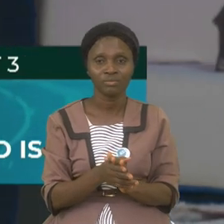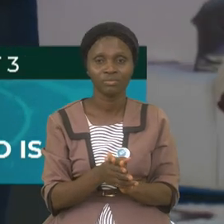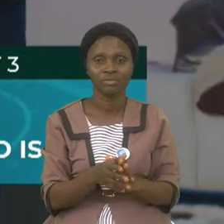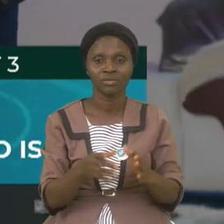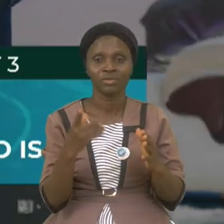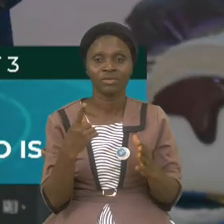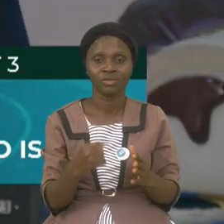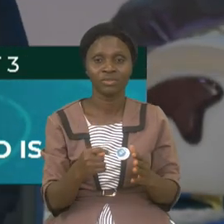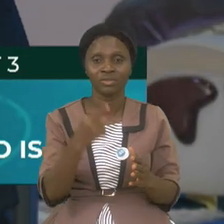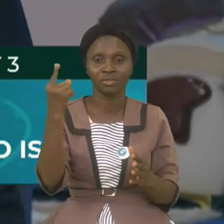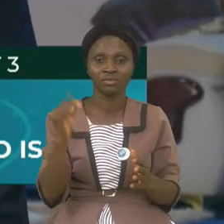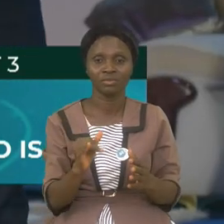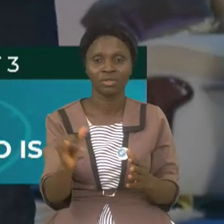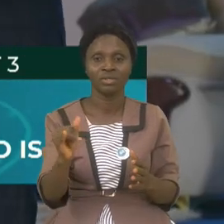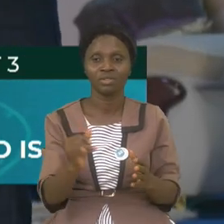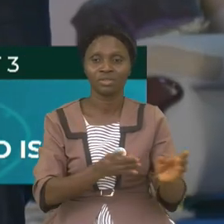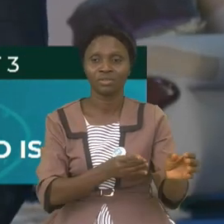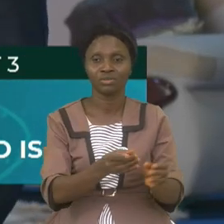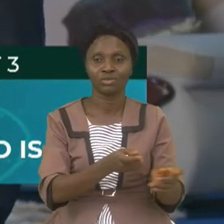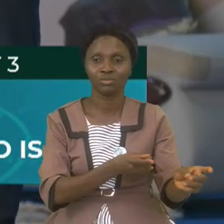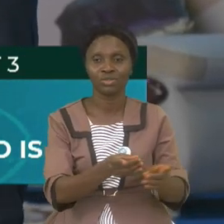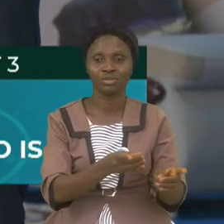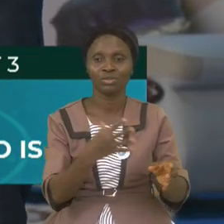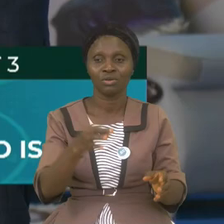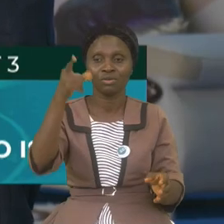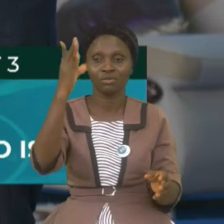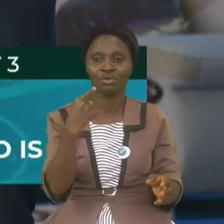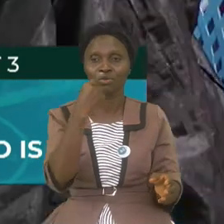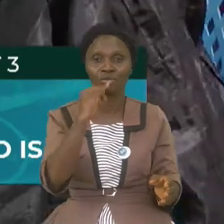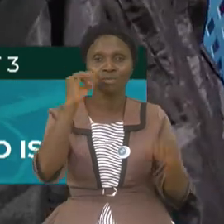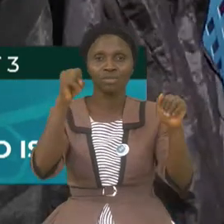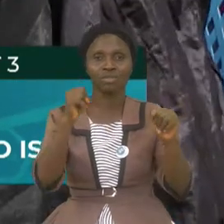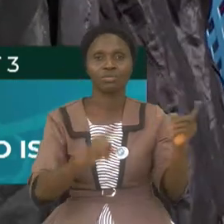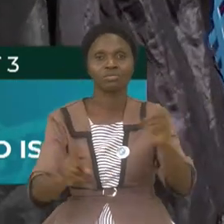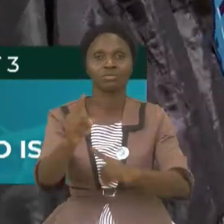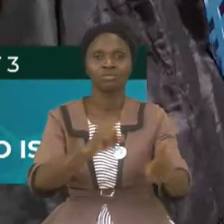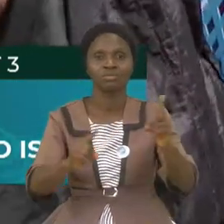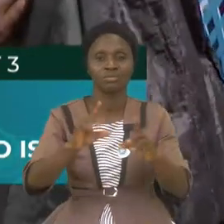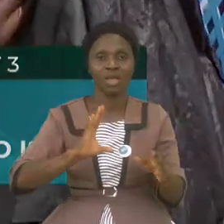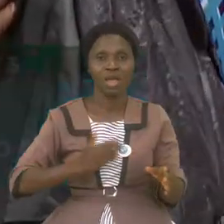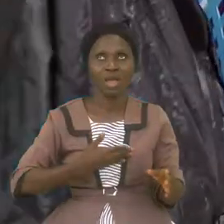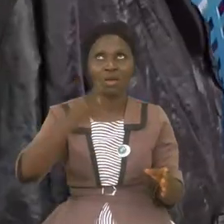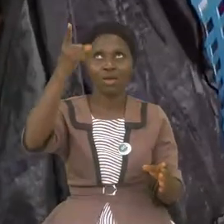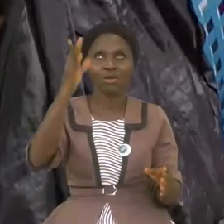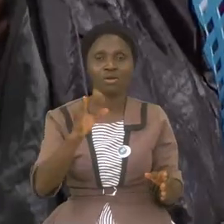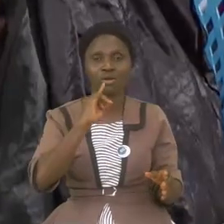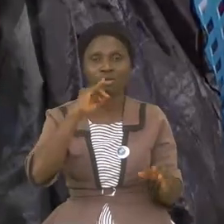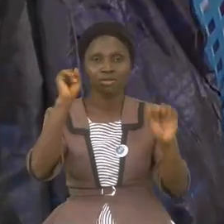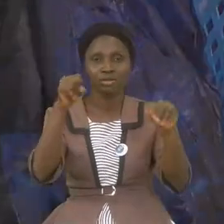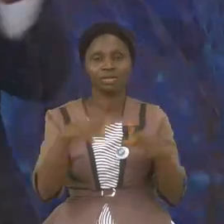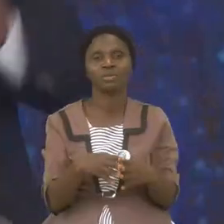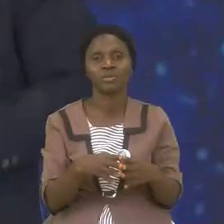able. Somebody there said, our God is able. And he has